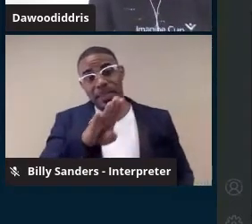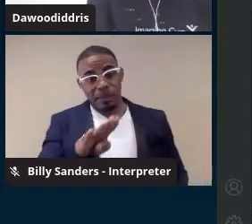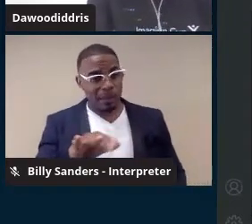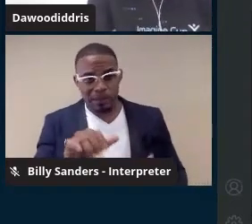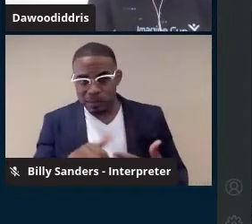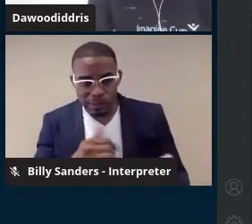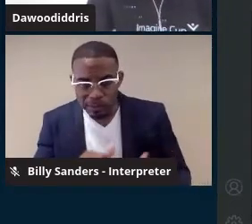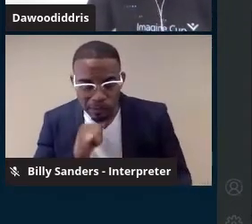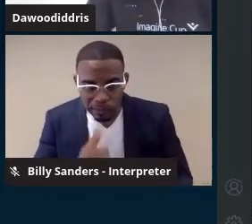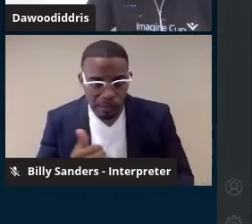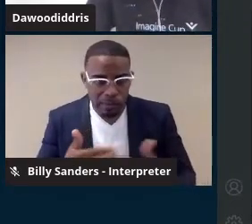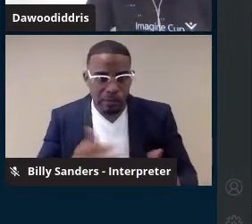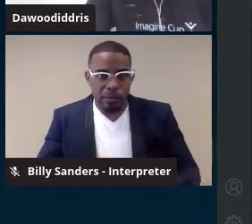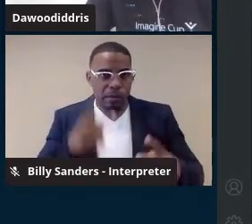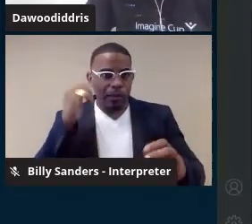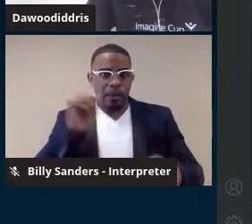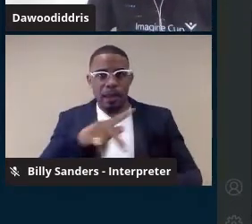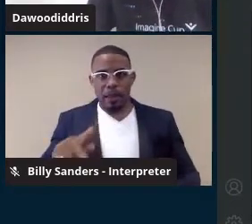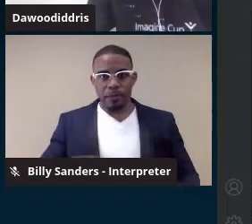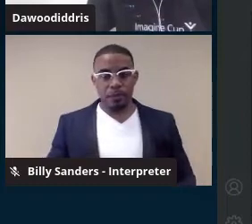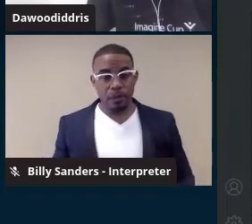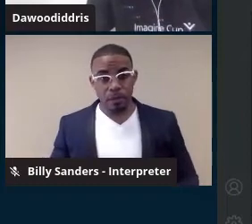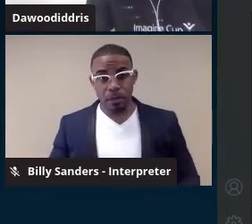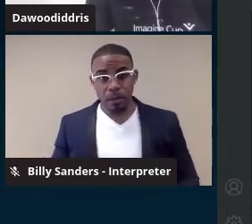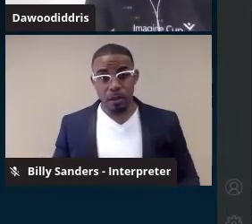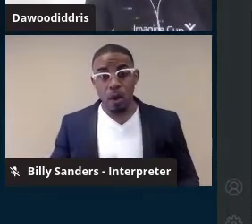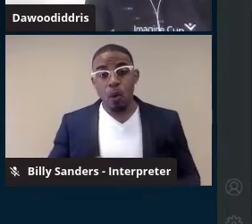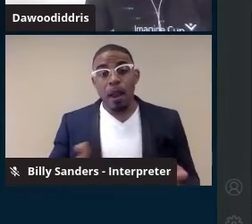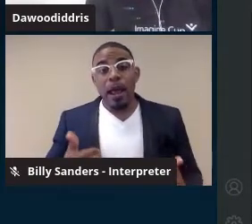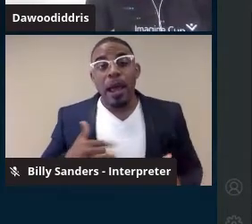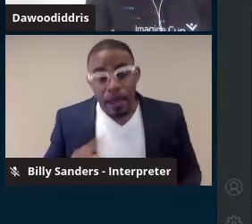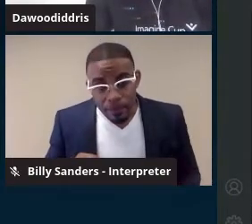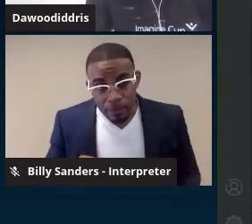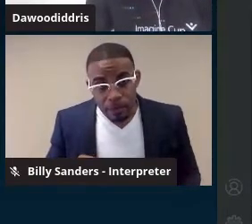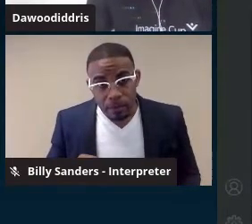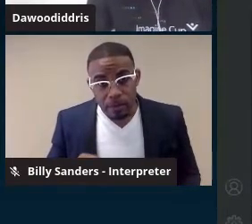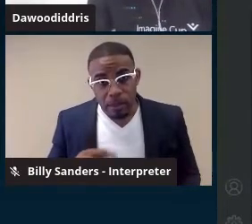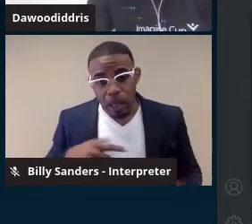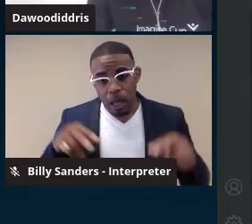instance that is coming into our application. And when I have it, I can actually console